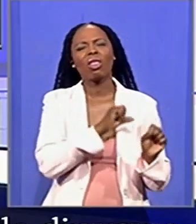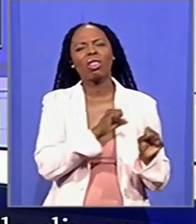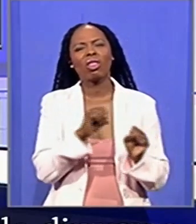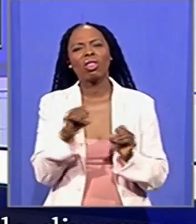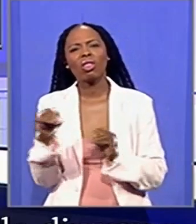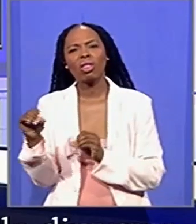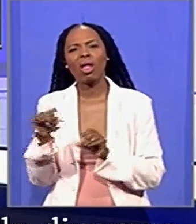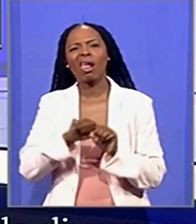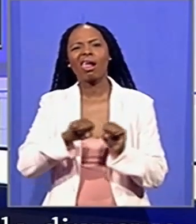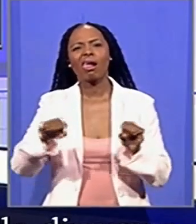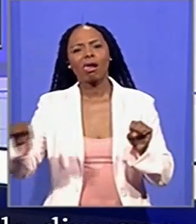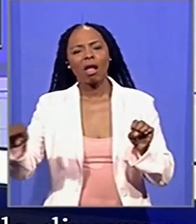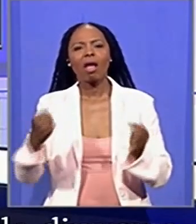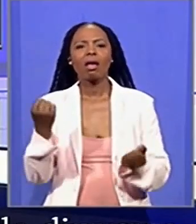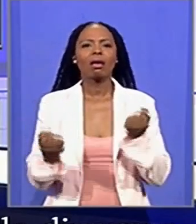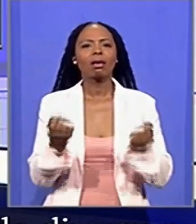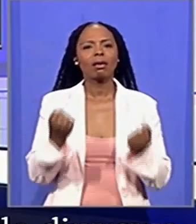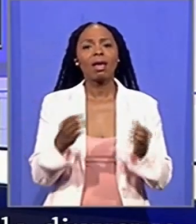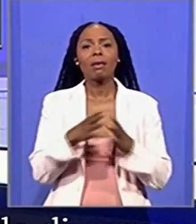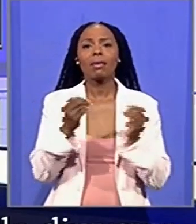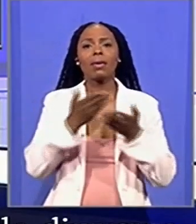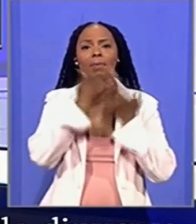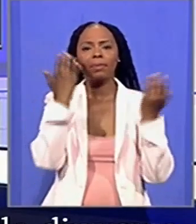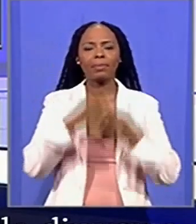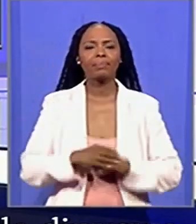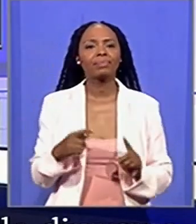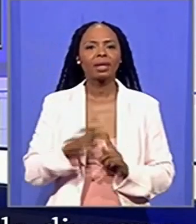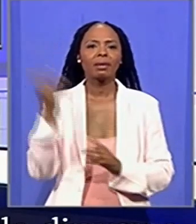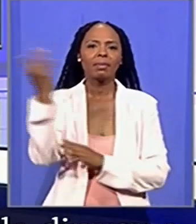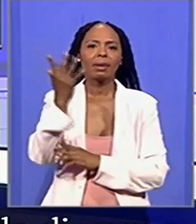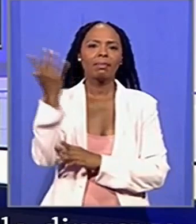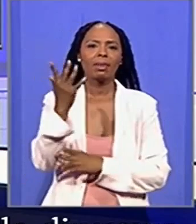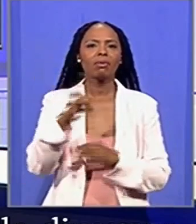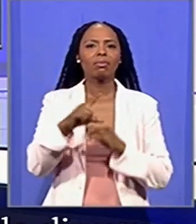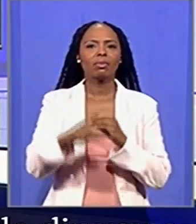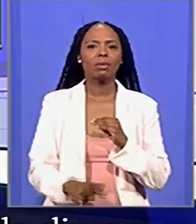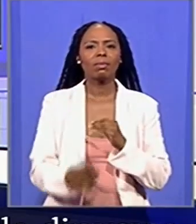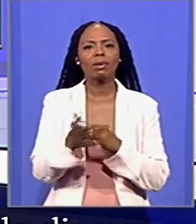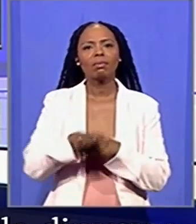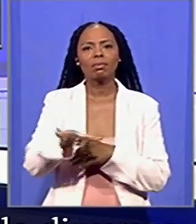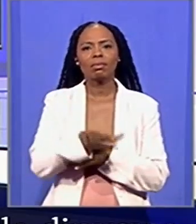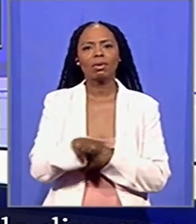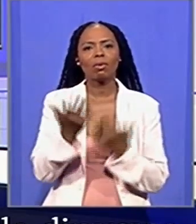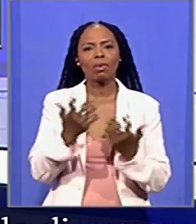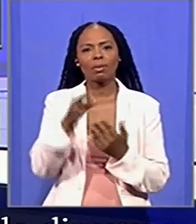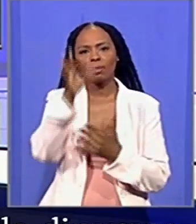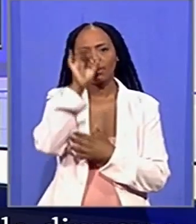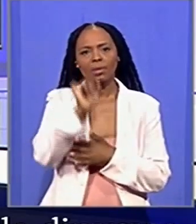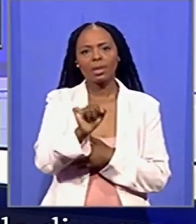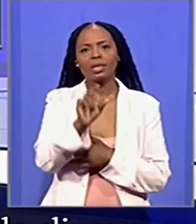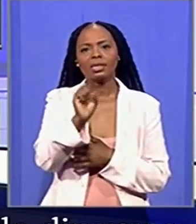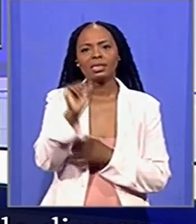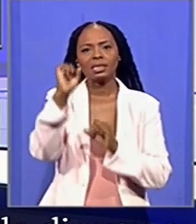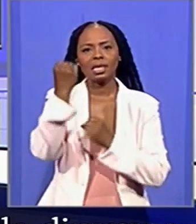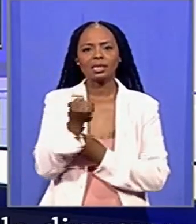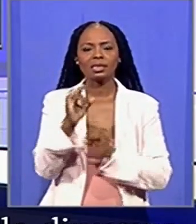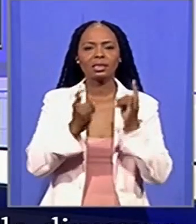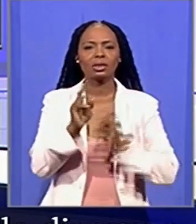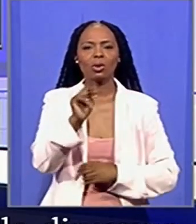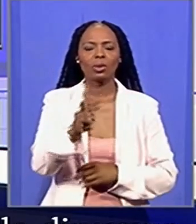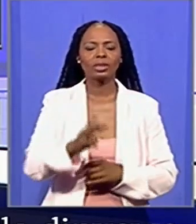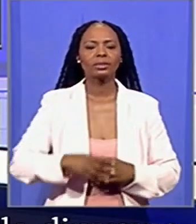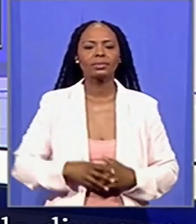di sa phethelwe. Mlambo o buile sena sebokeng sa boahlodi se neng se tshwaretswe Sun City Resort provinseng ya North